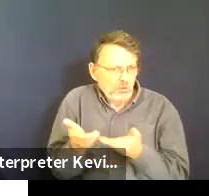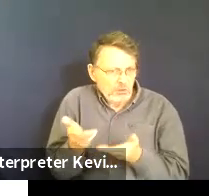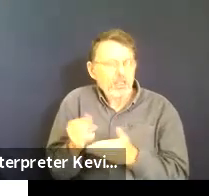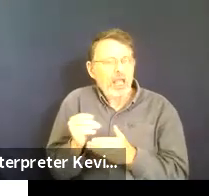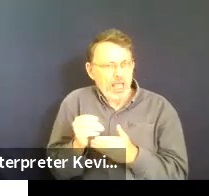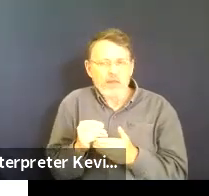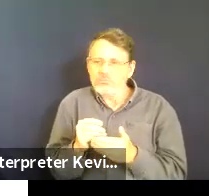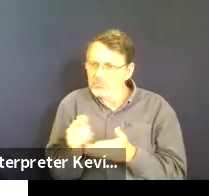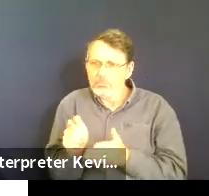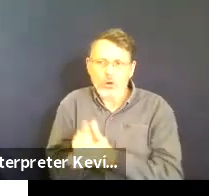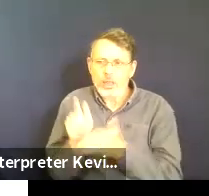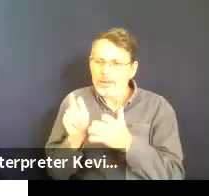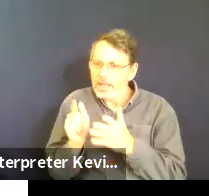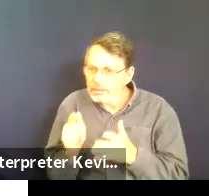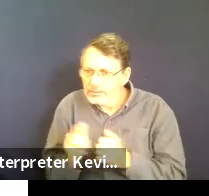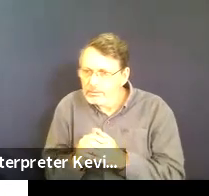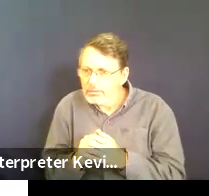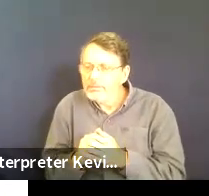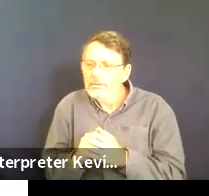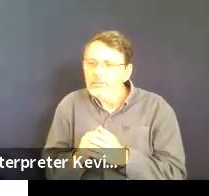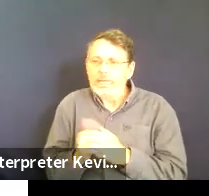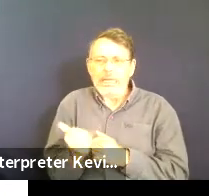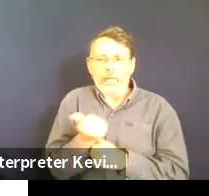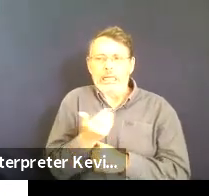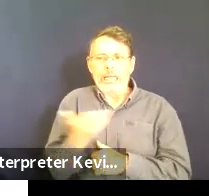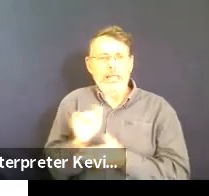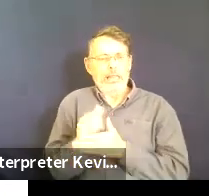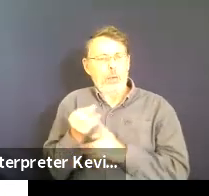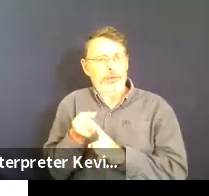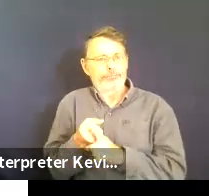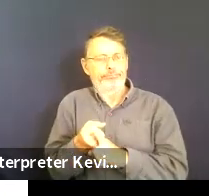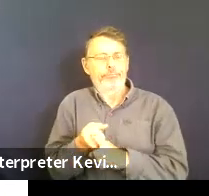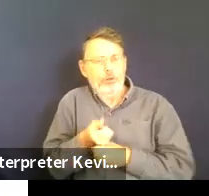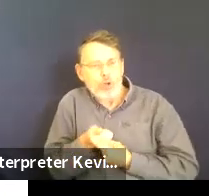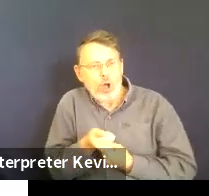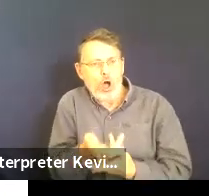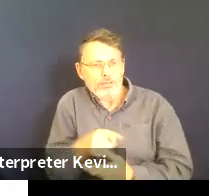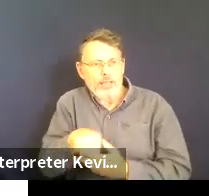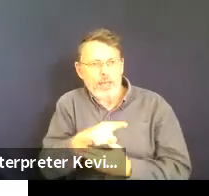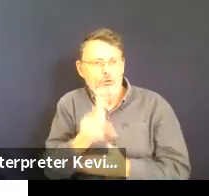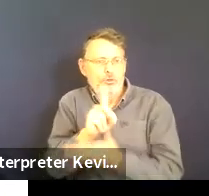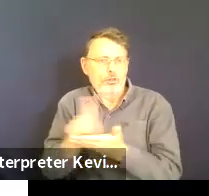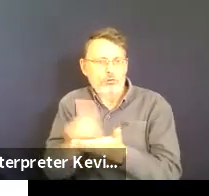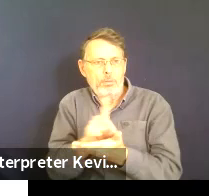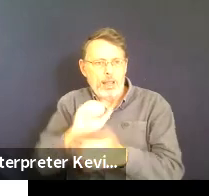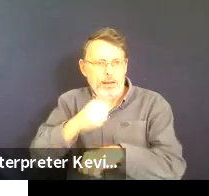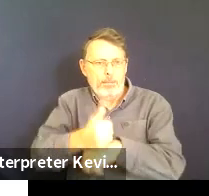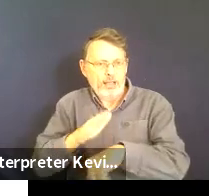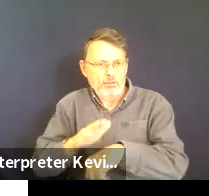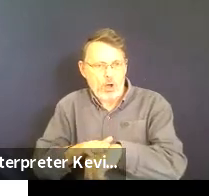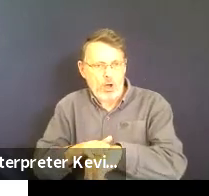or methods of administration that may have the effect of discriminating on the basis of disability. Next slide,